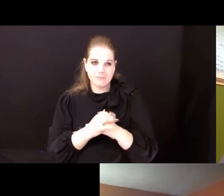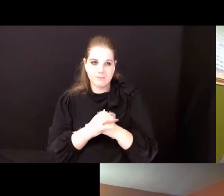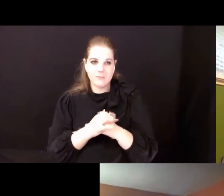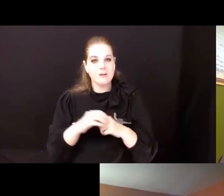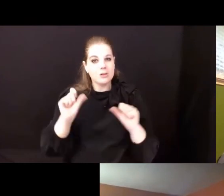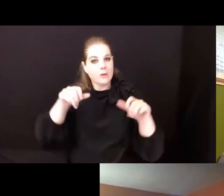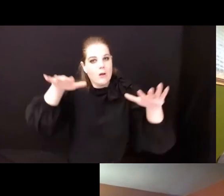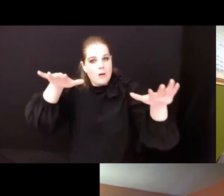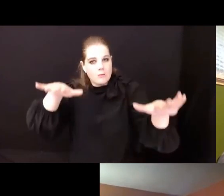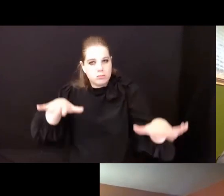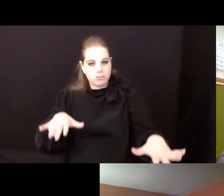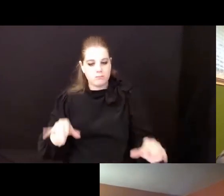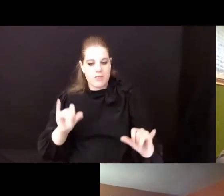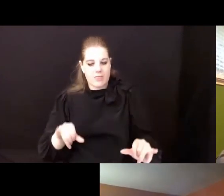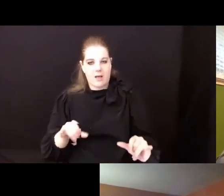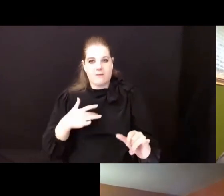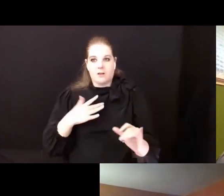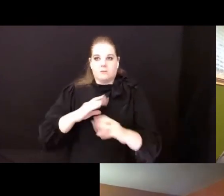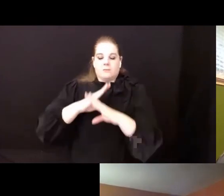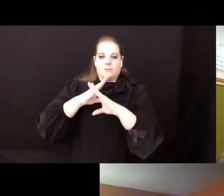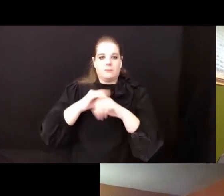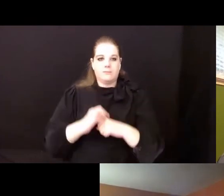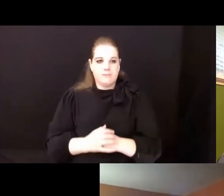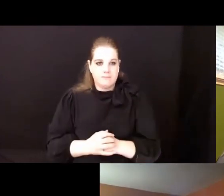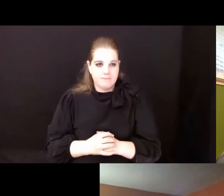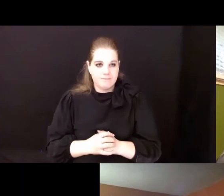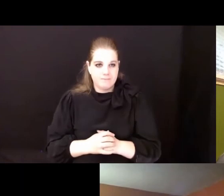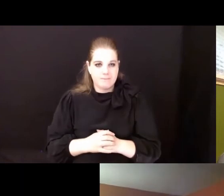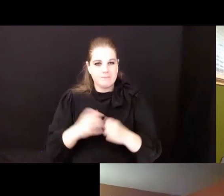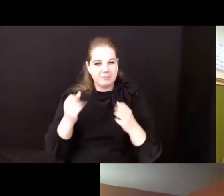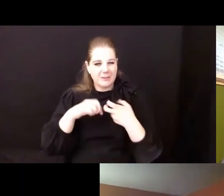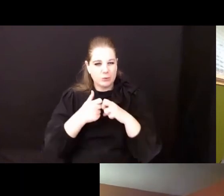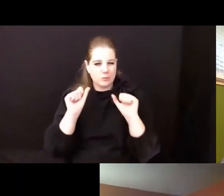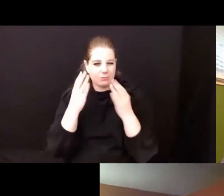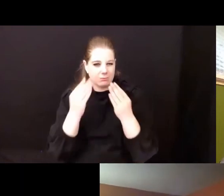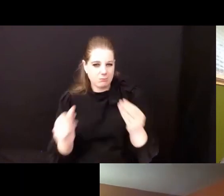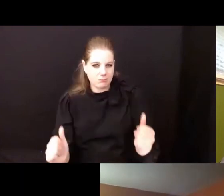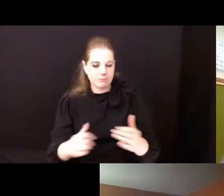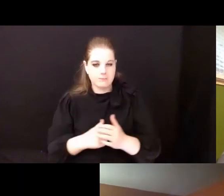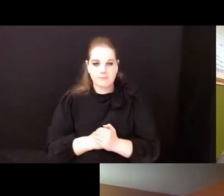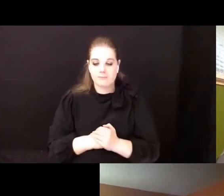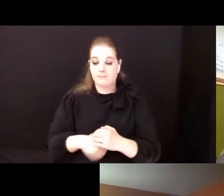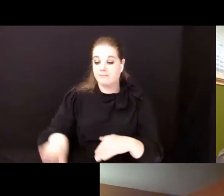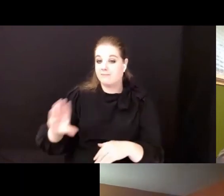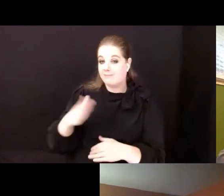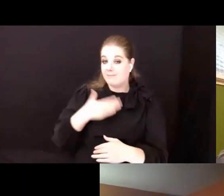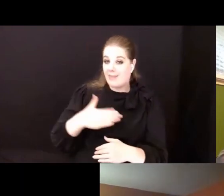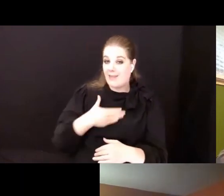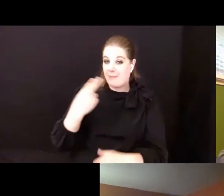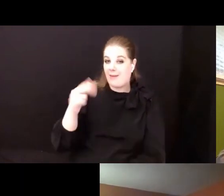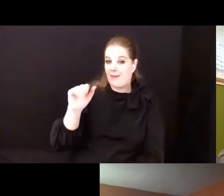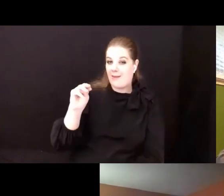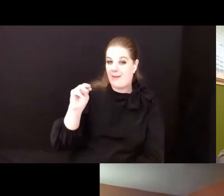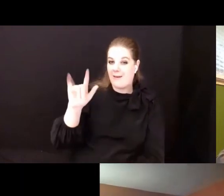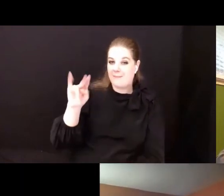That's a really great advice. I'm really happy that Hamline has been such a supportive place. I